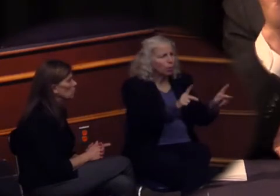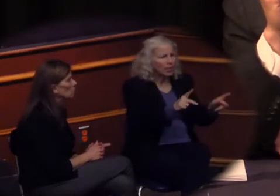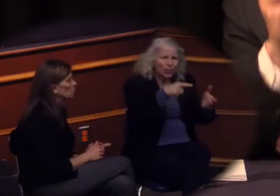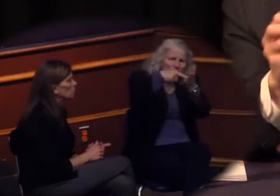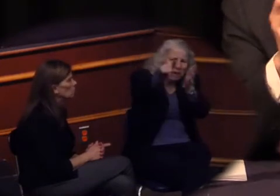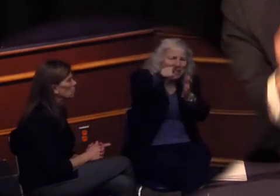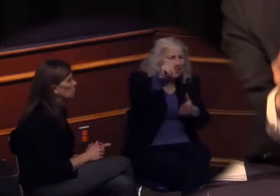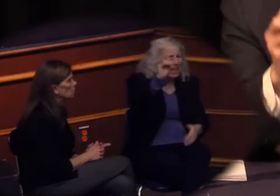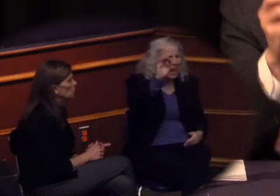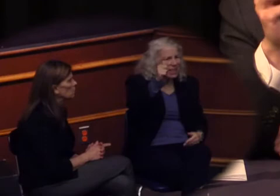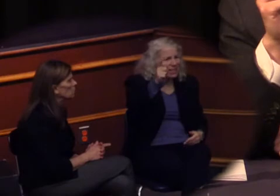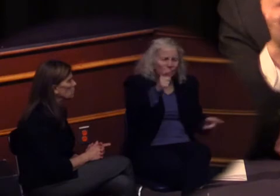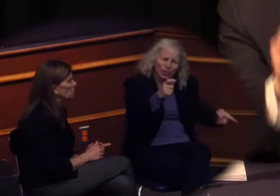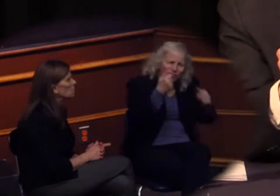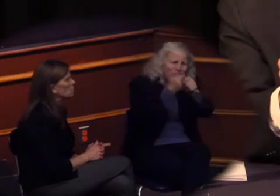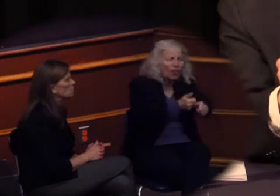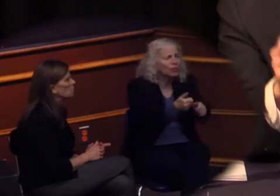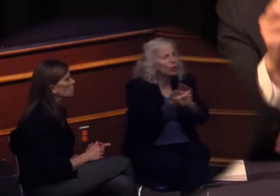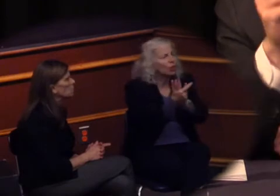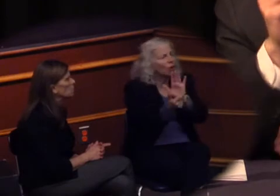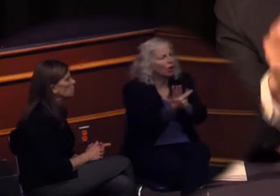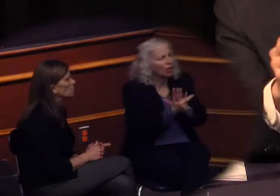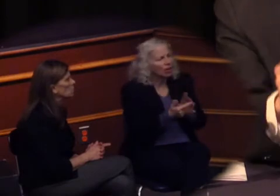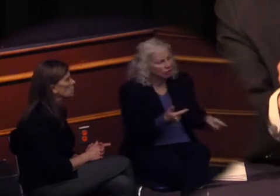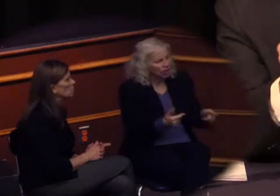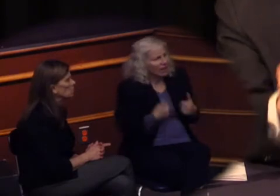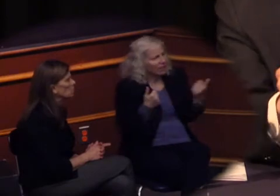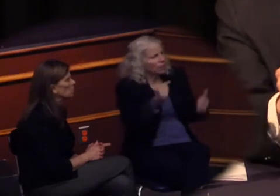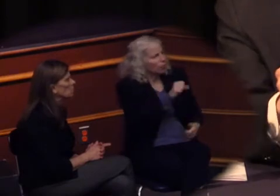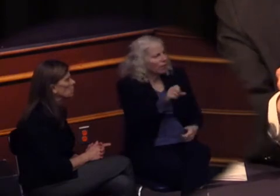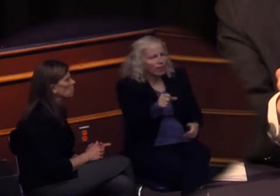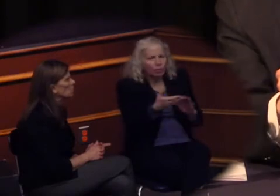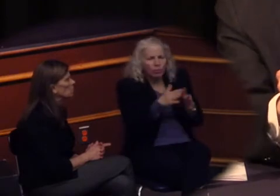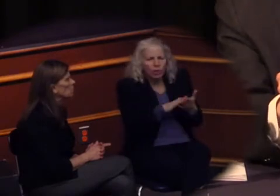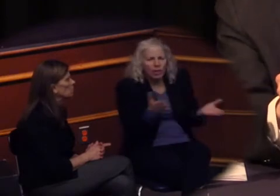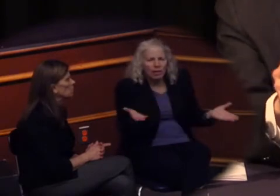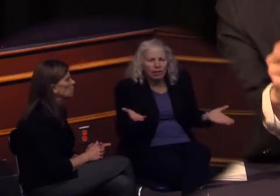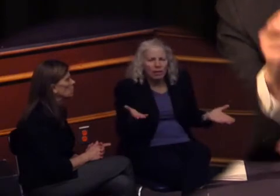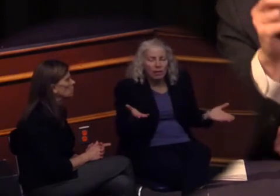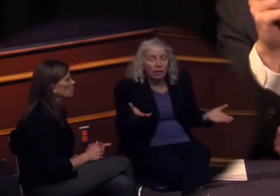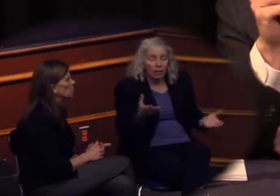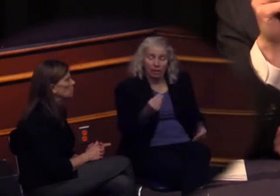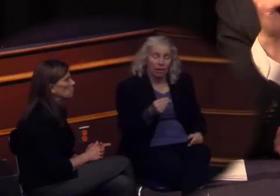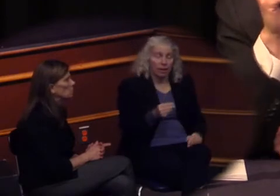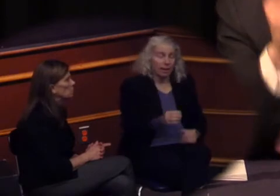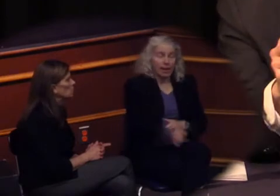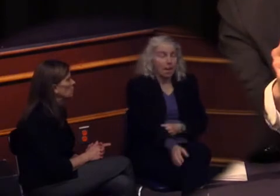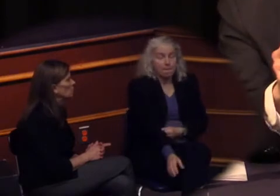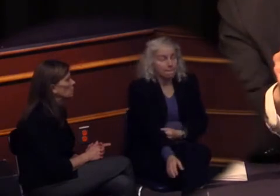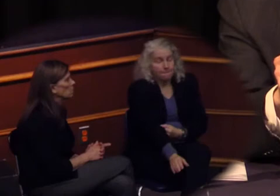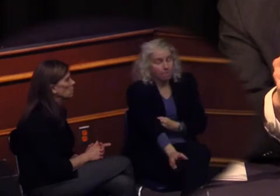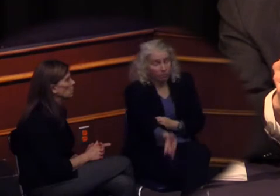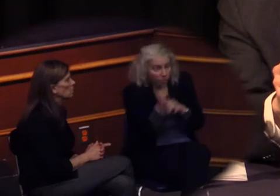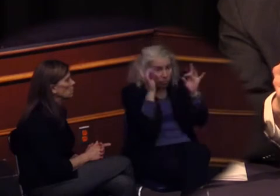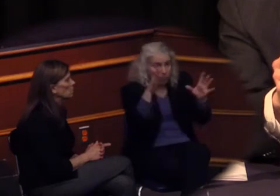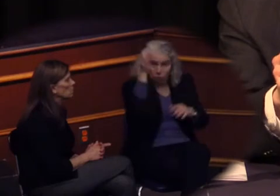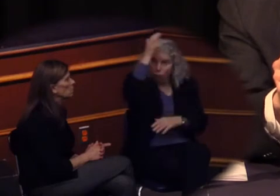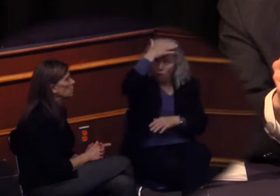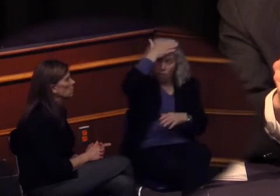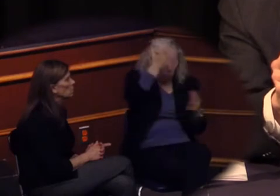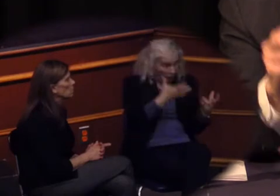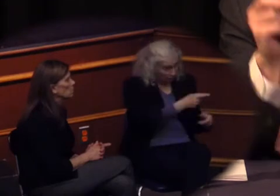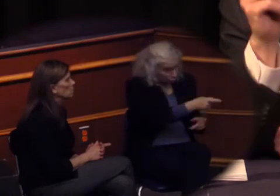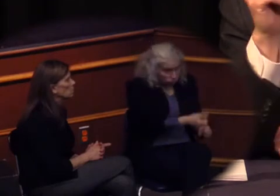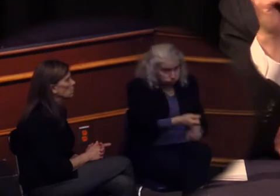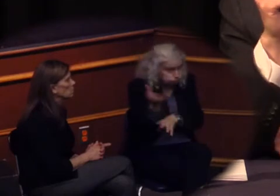taxes as a law-abiding resident of the Springfield community. It is outrageous that Donald Trump is trying to